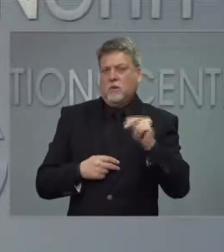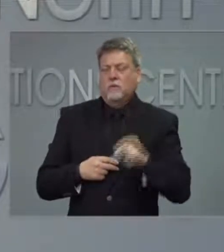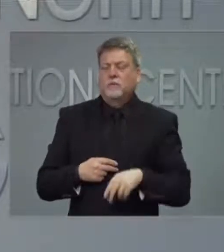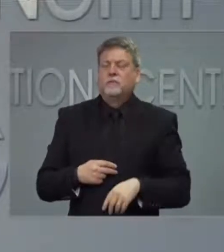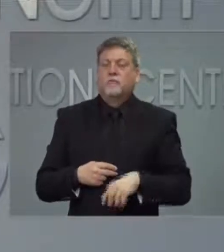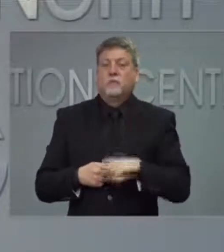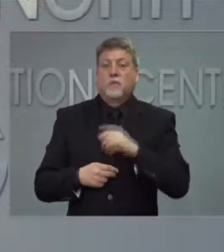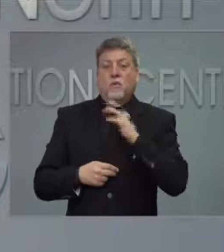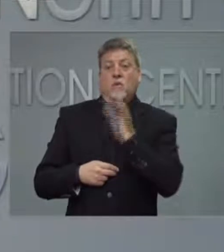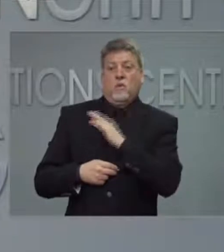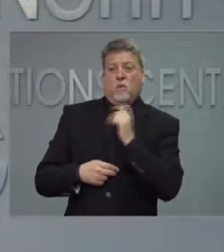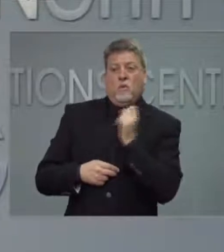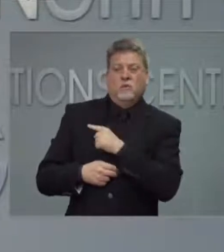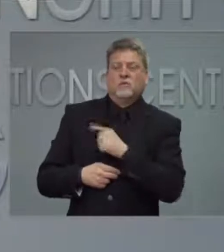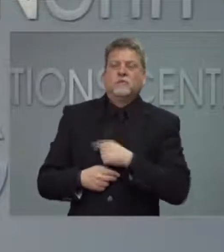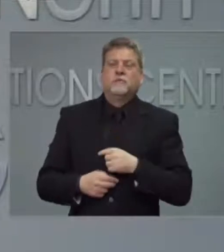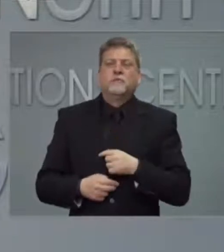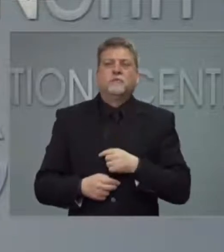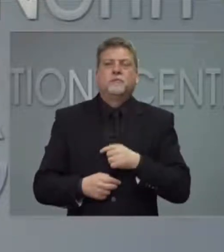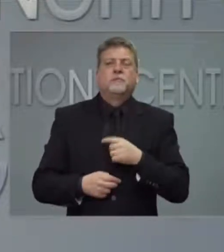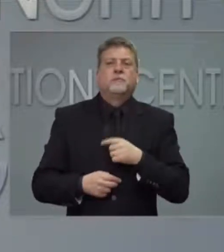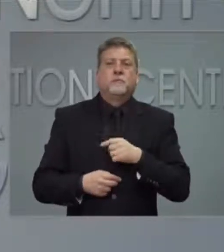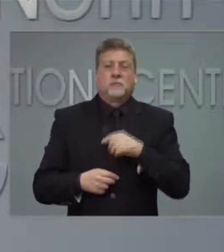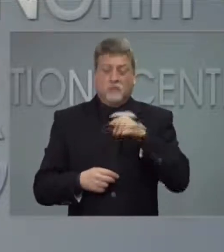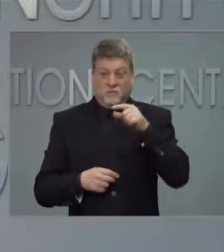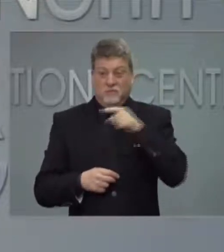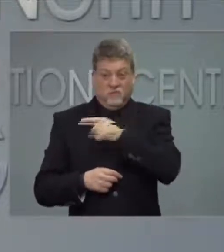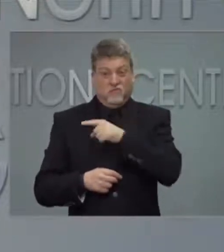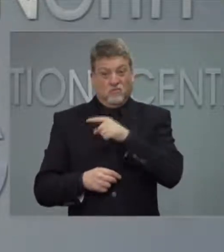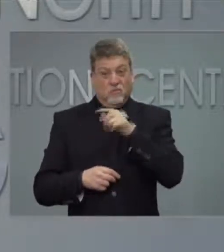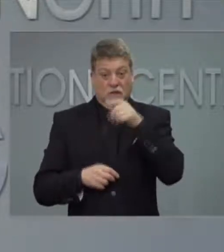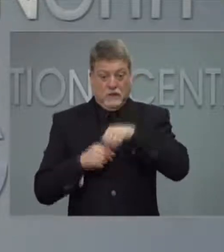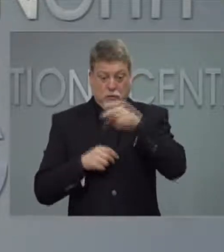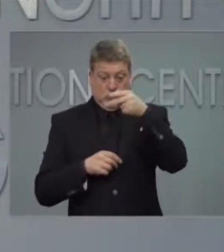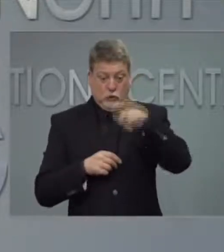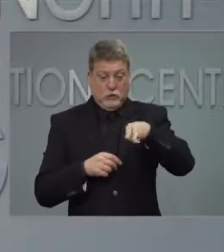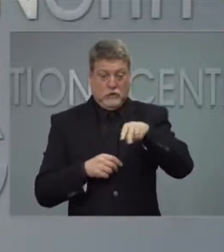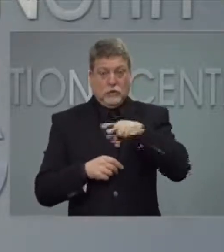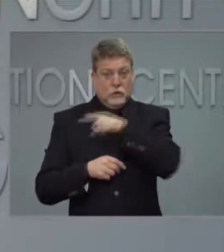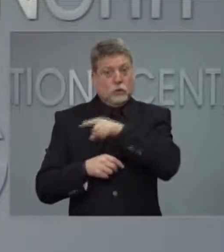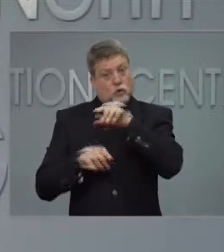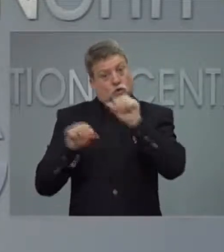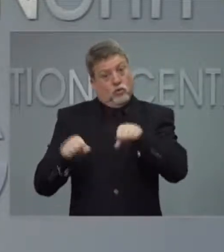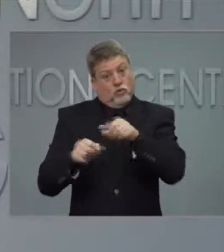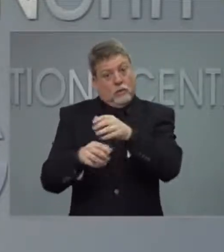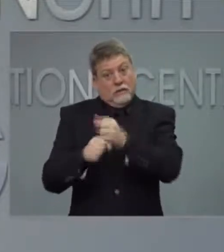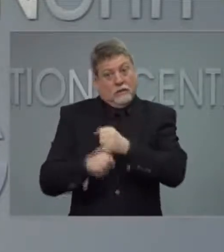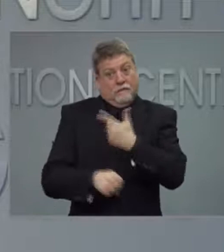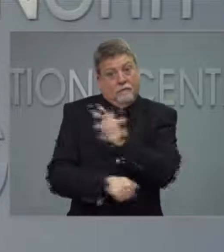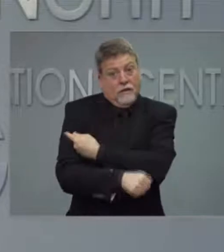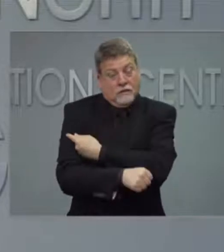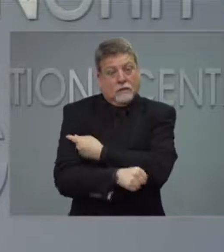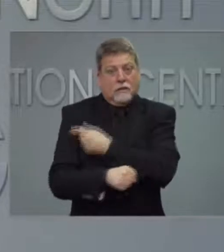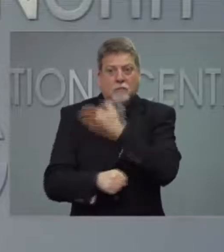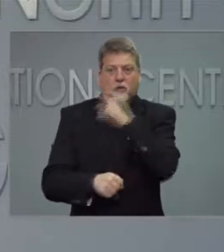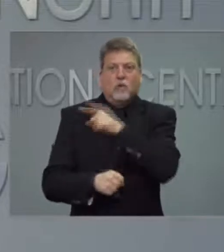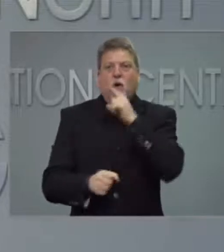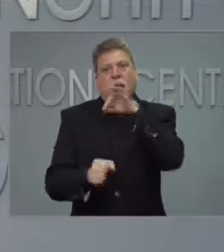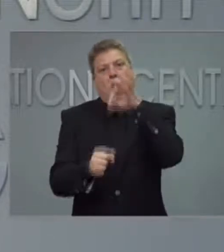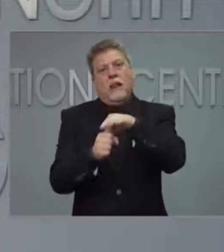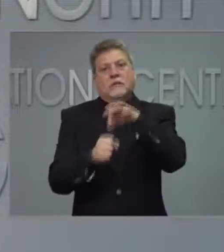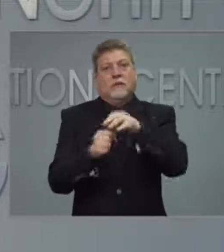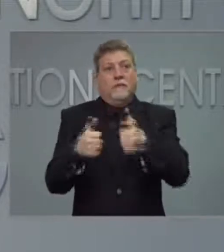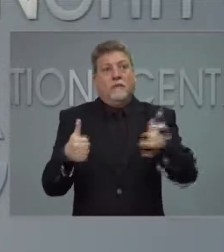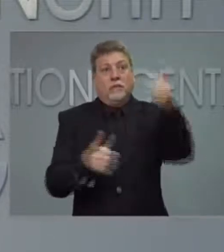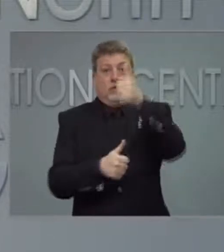you, in exactly 2 weeks, you would be eligible for a vaccine under the provision that elected officials can get the rollout. Are